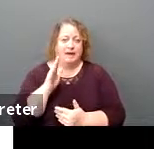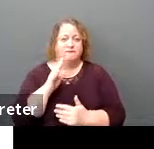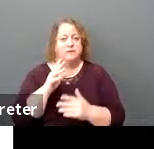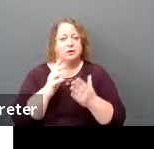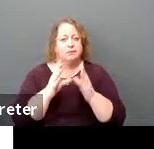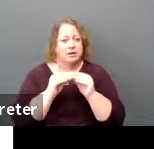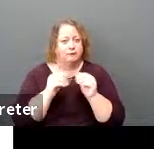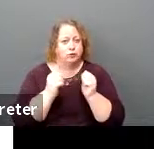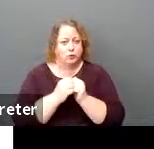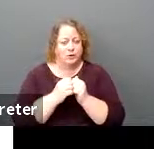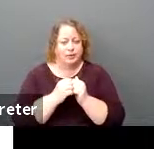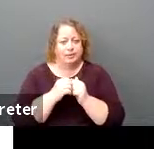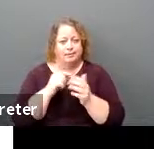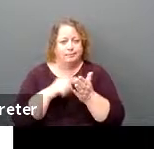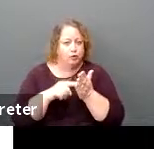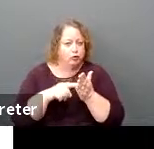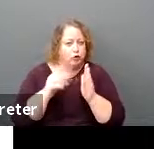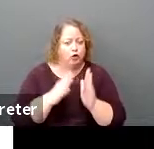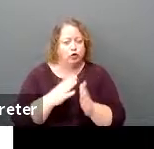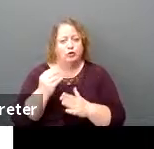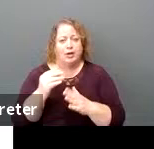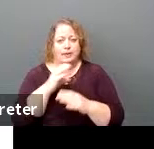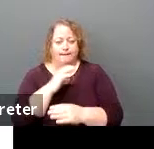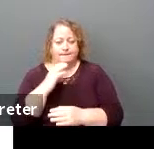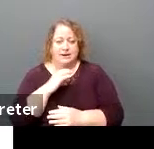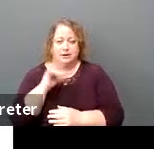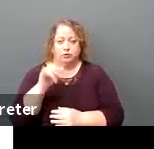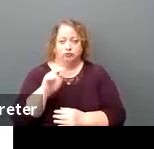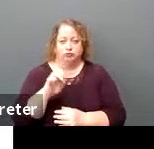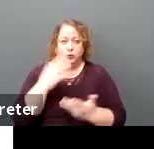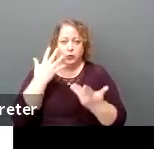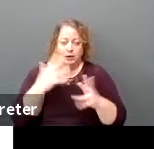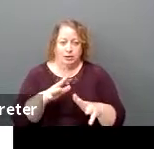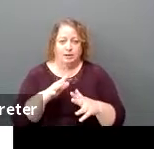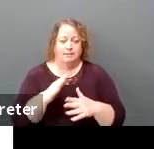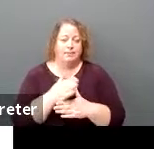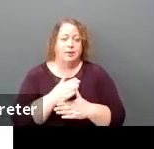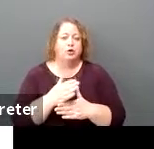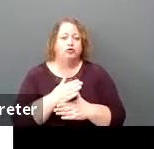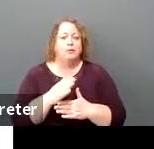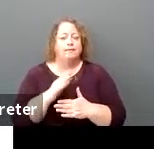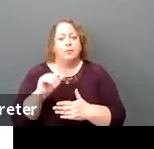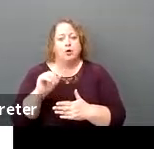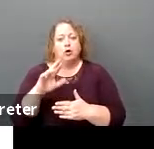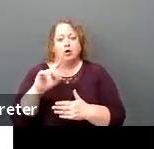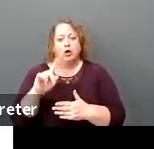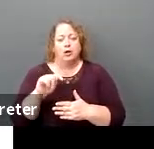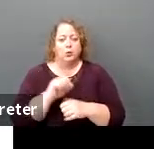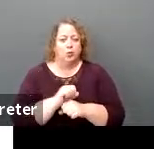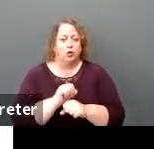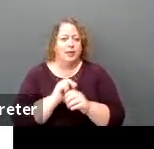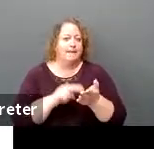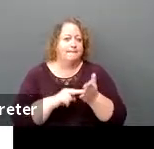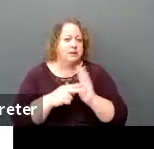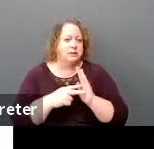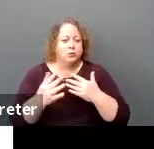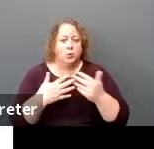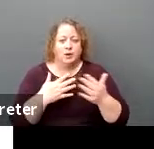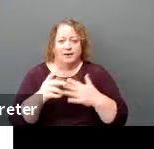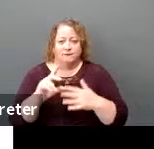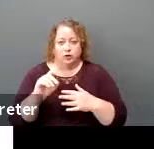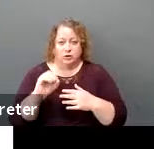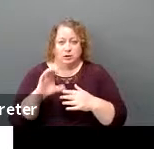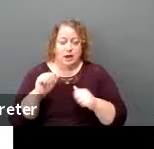conference with the auditor and the SSD audit committee. In June, we'll complete the interim audit work, and what that means is that is any document that we can get